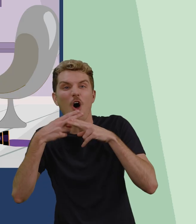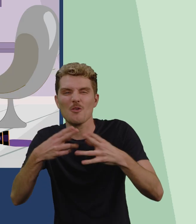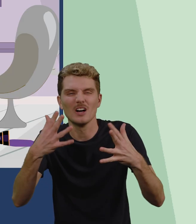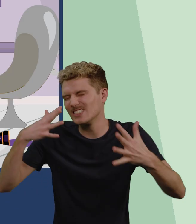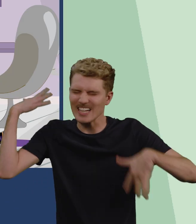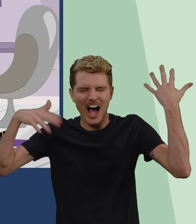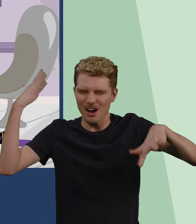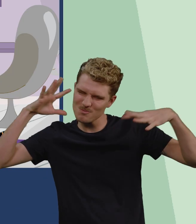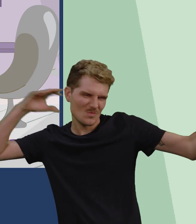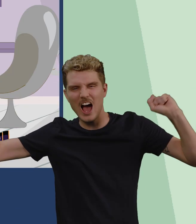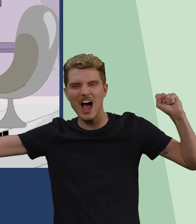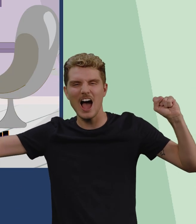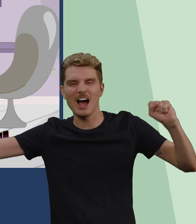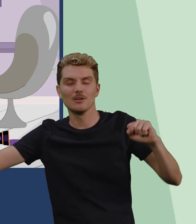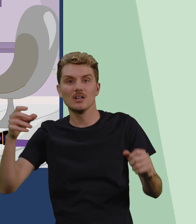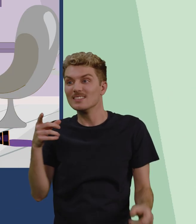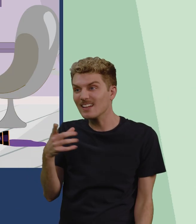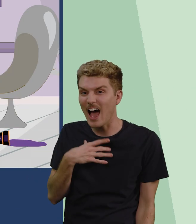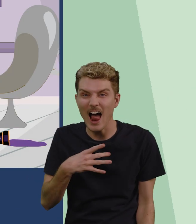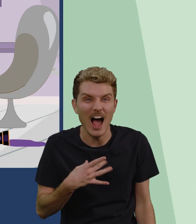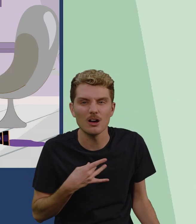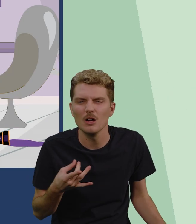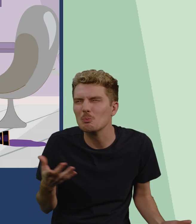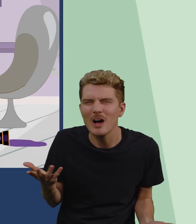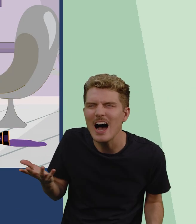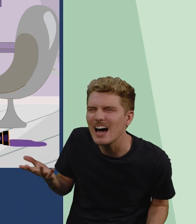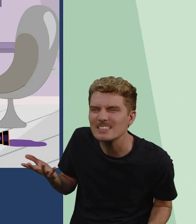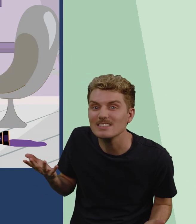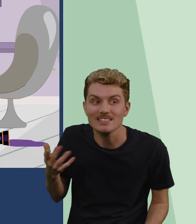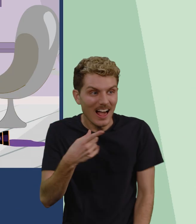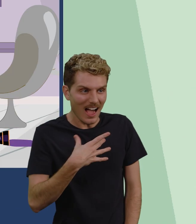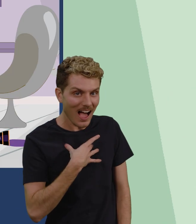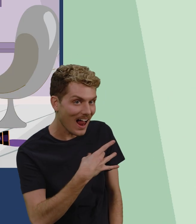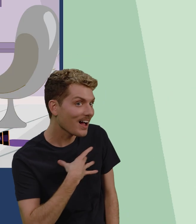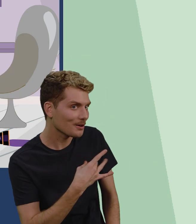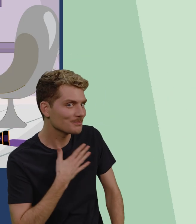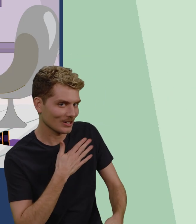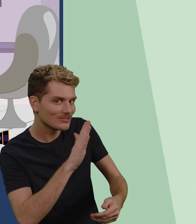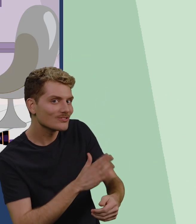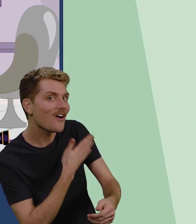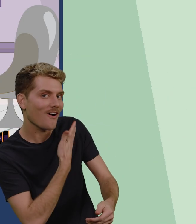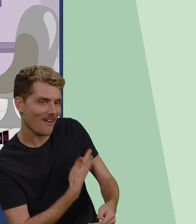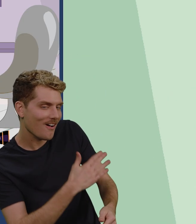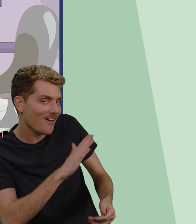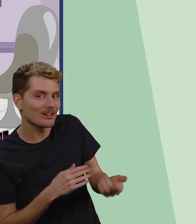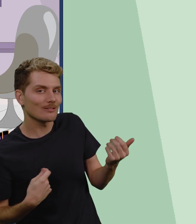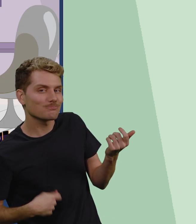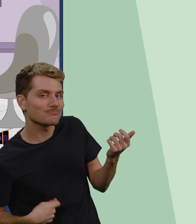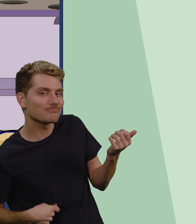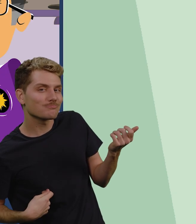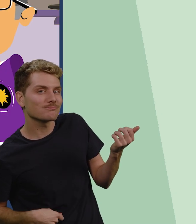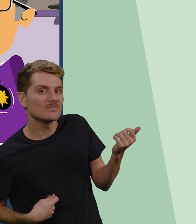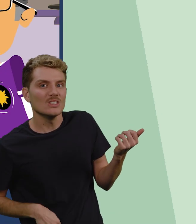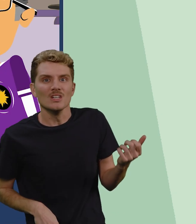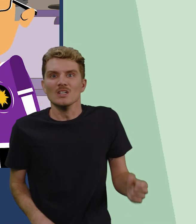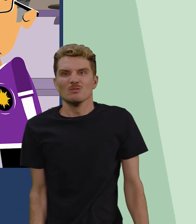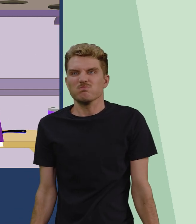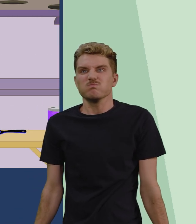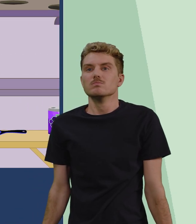It's called Loud and Chaotic. Do you like? What? Do you like my song?